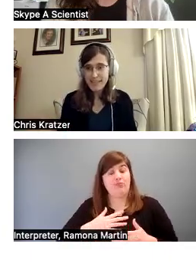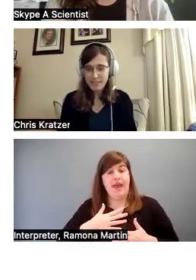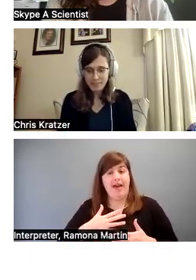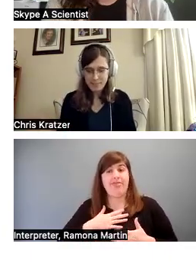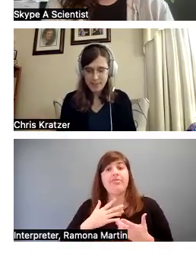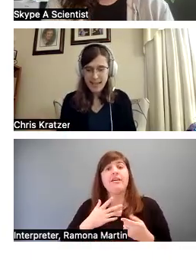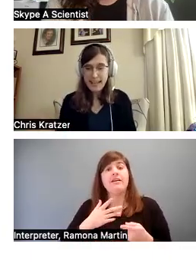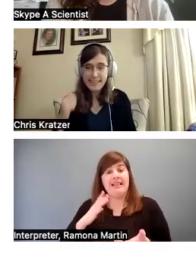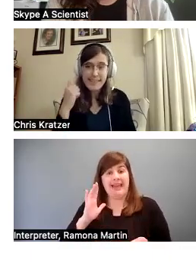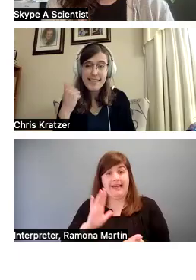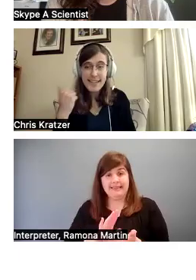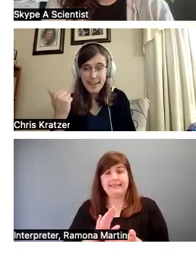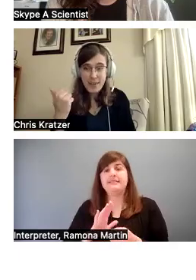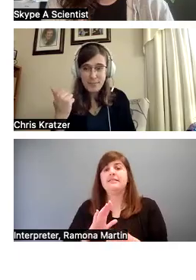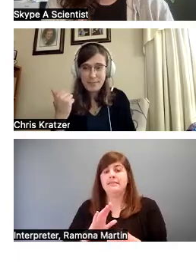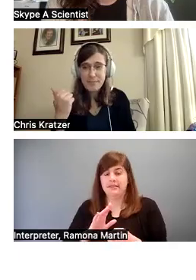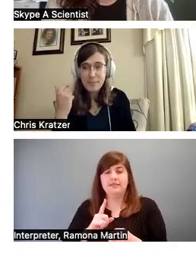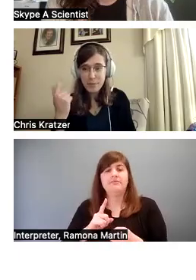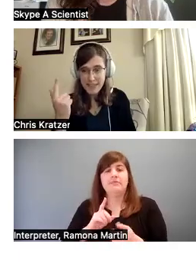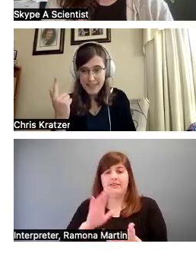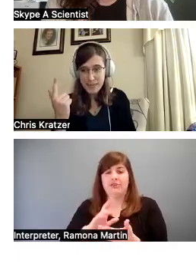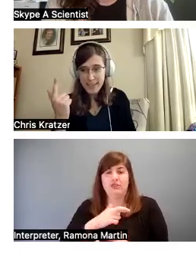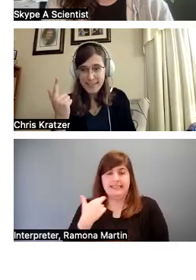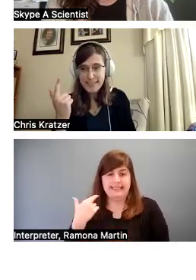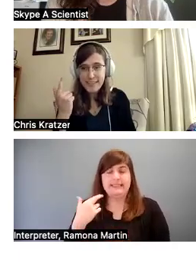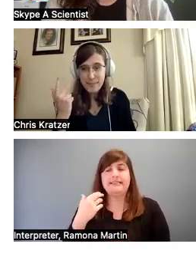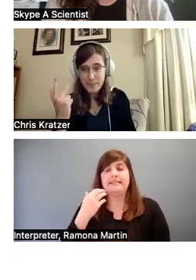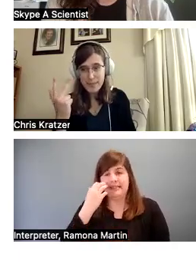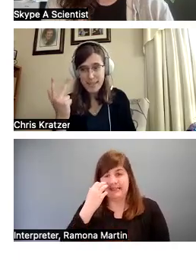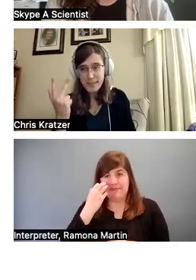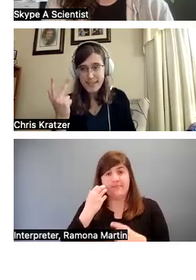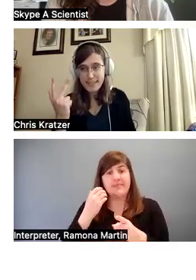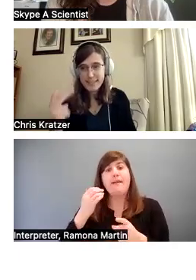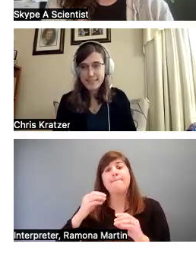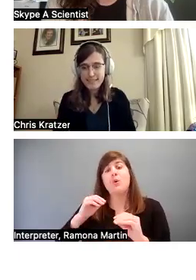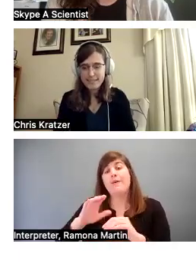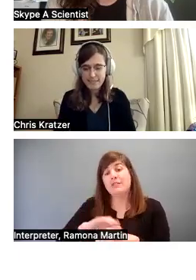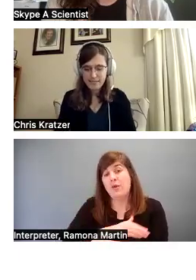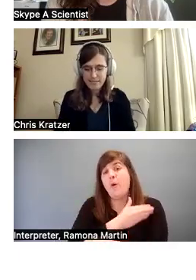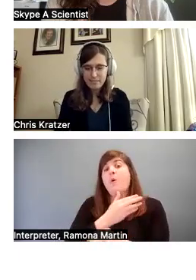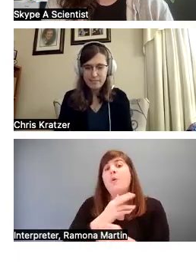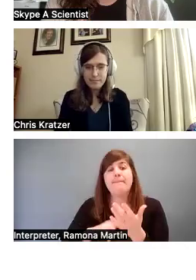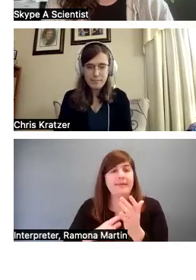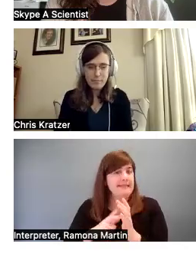risk. Again, stay calm, breathe slowly, and move slowly.